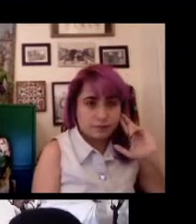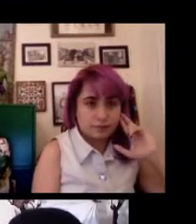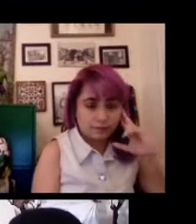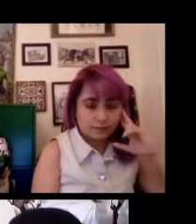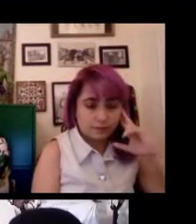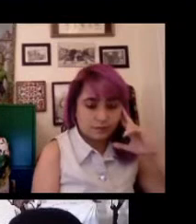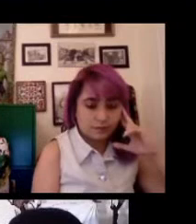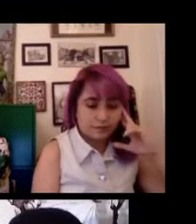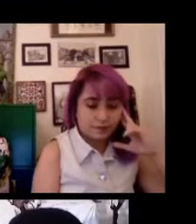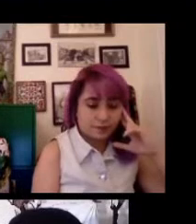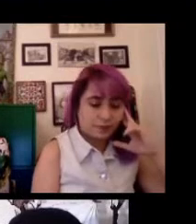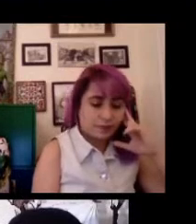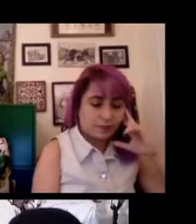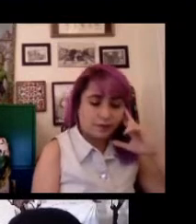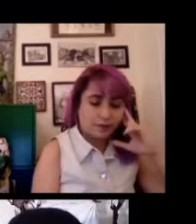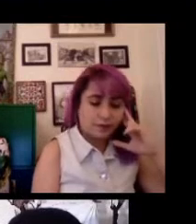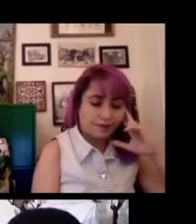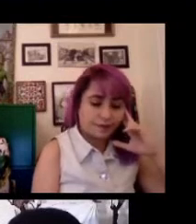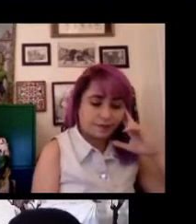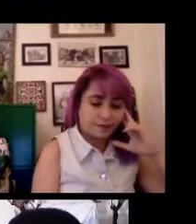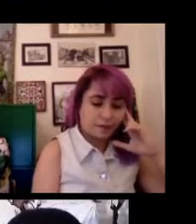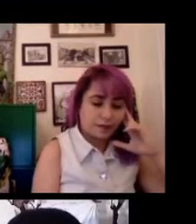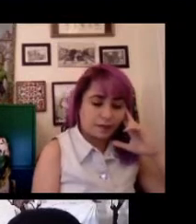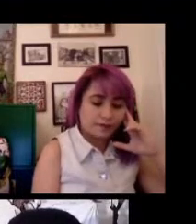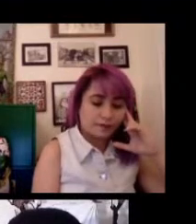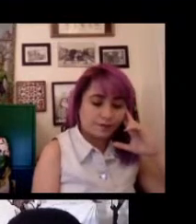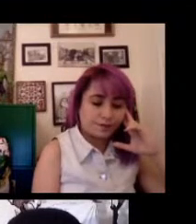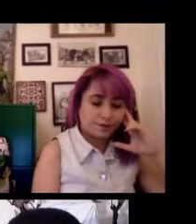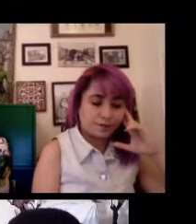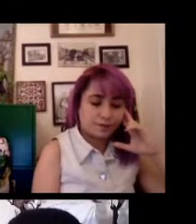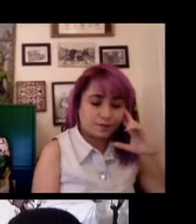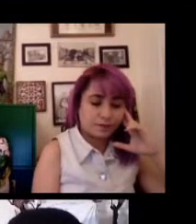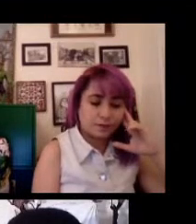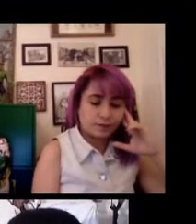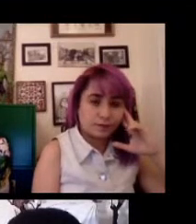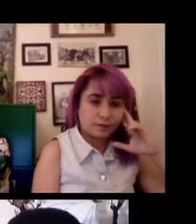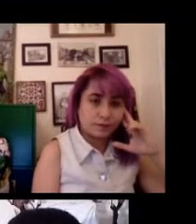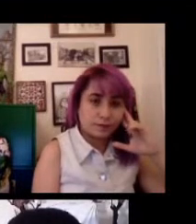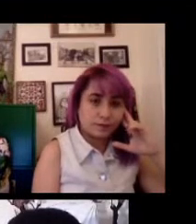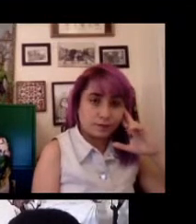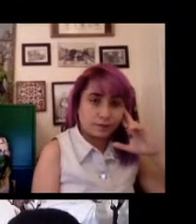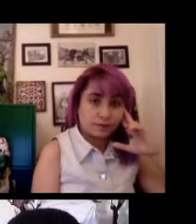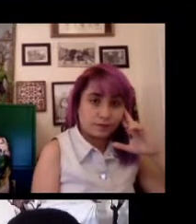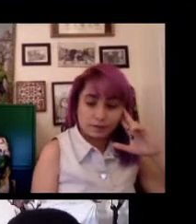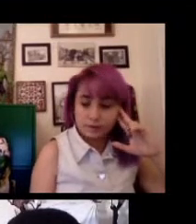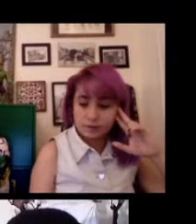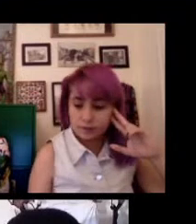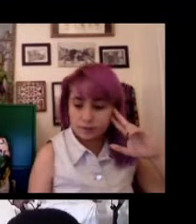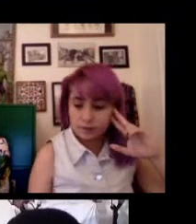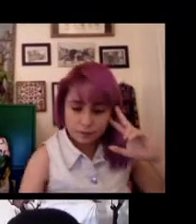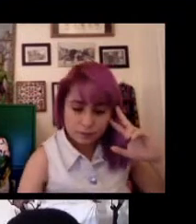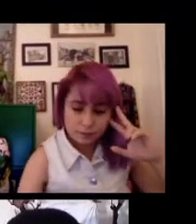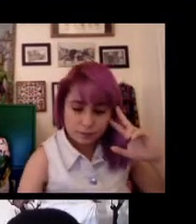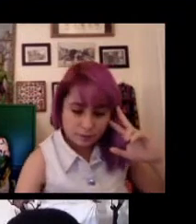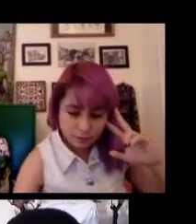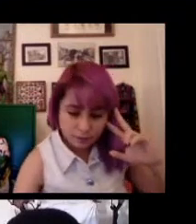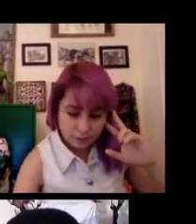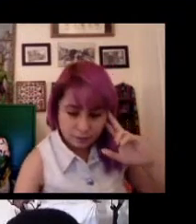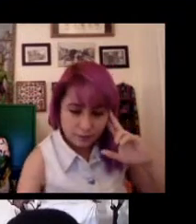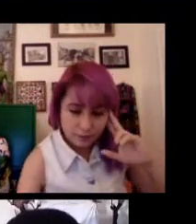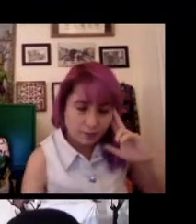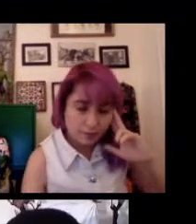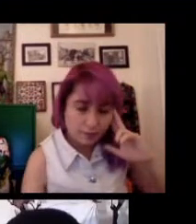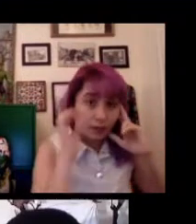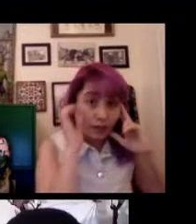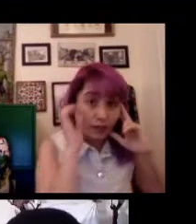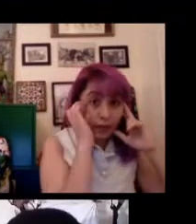planned for the in-person festival into an online platform. We needed to learn new forms, new platforms,